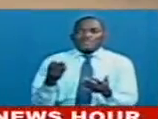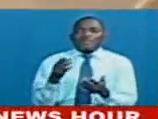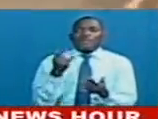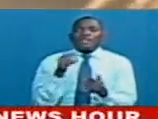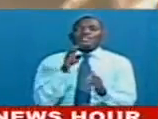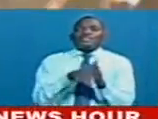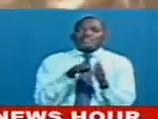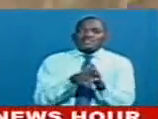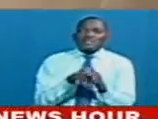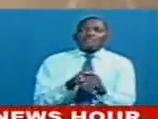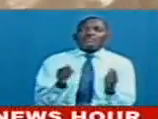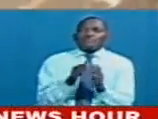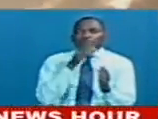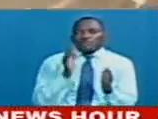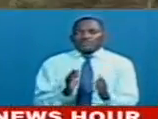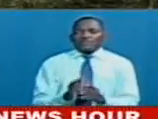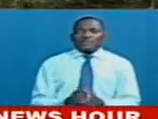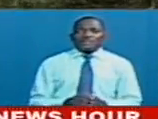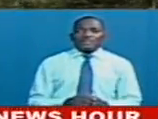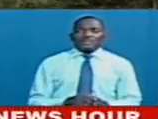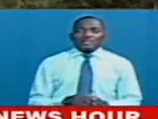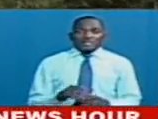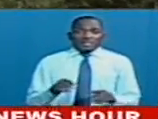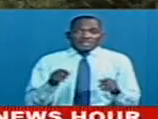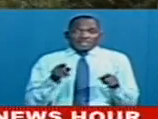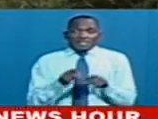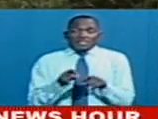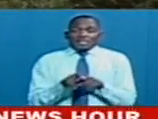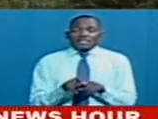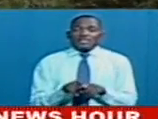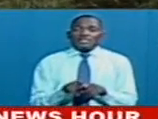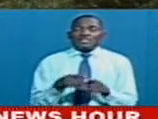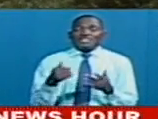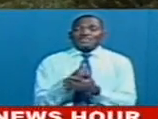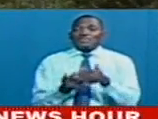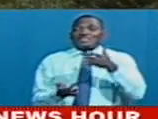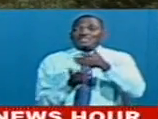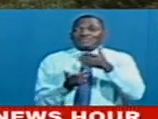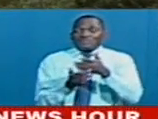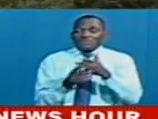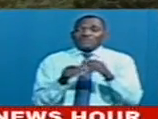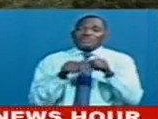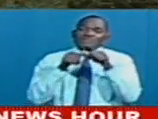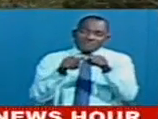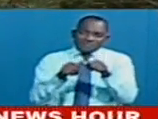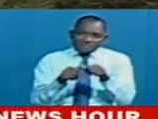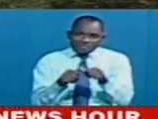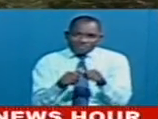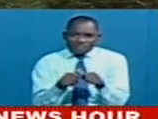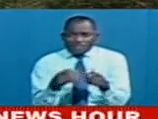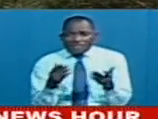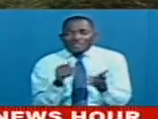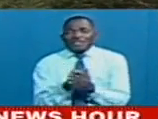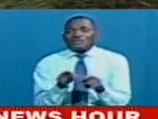including affordability for smallholder farmers. As much as these new technologies are sustainable and